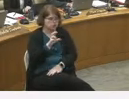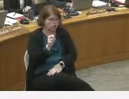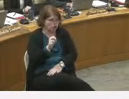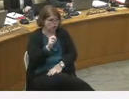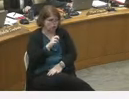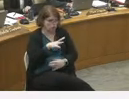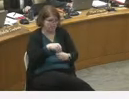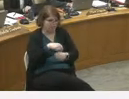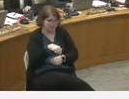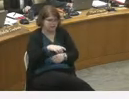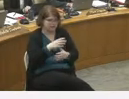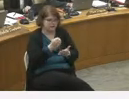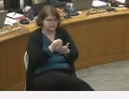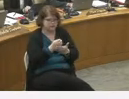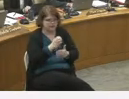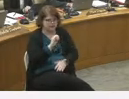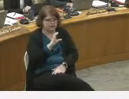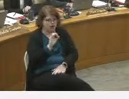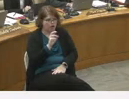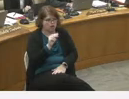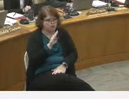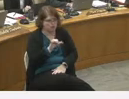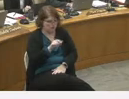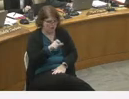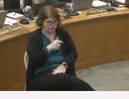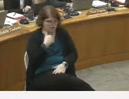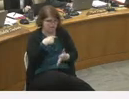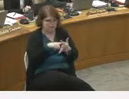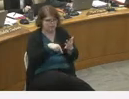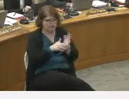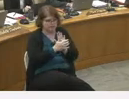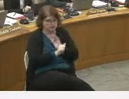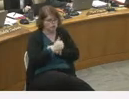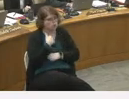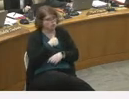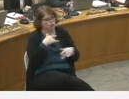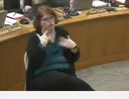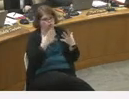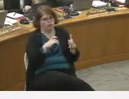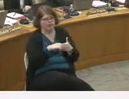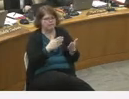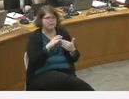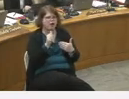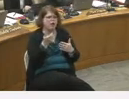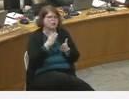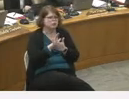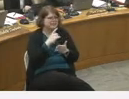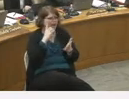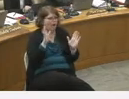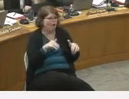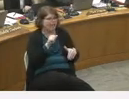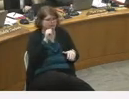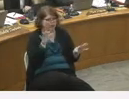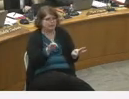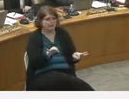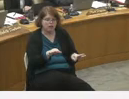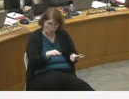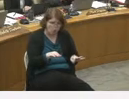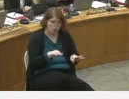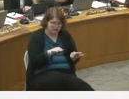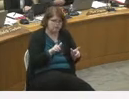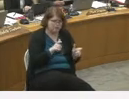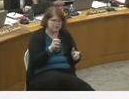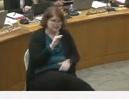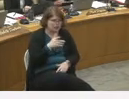the in this economy you have to have these skills we're thrilled to do it maybe for other schools they say well that's not a big deal it's a big deal for us